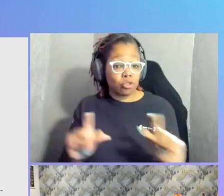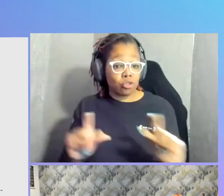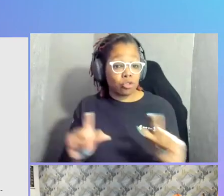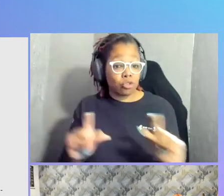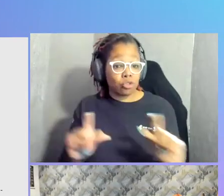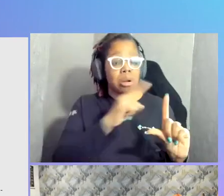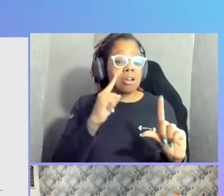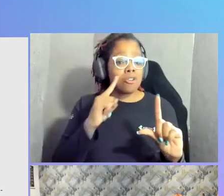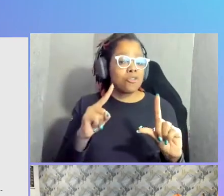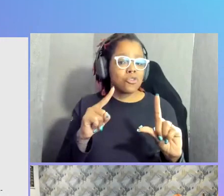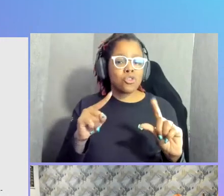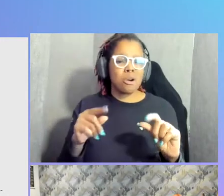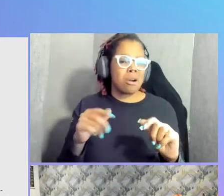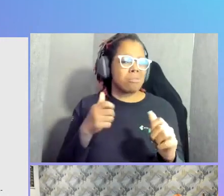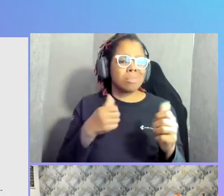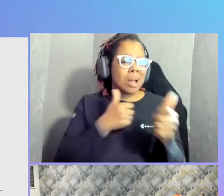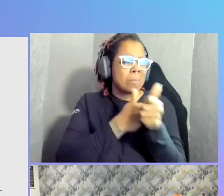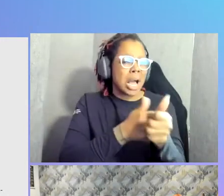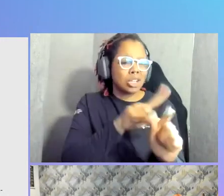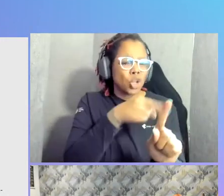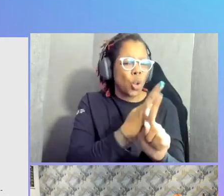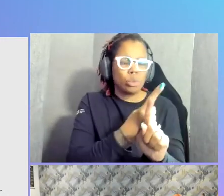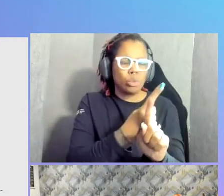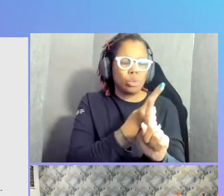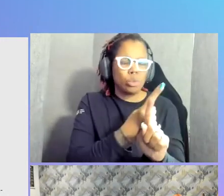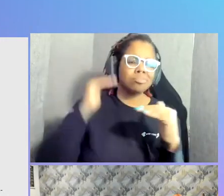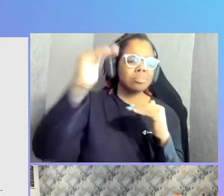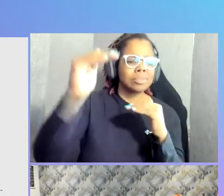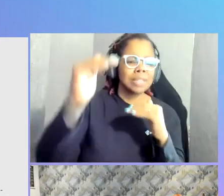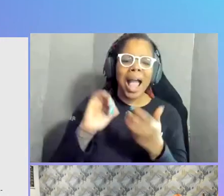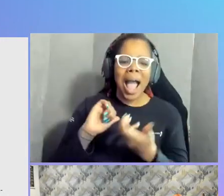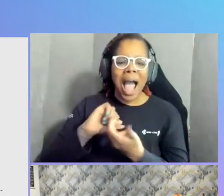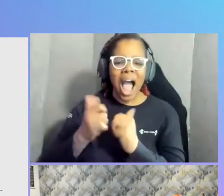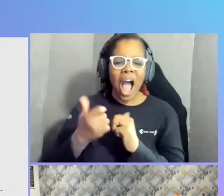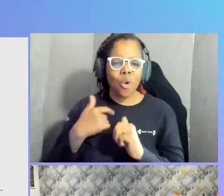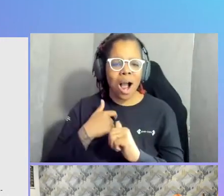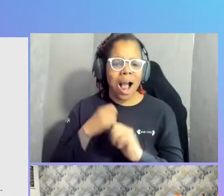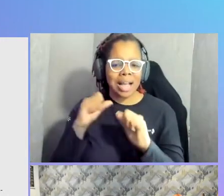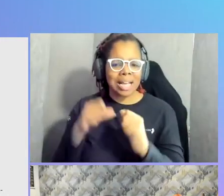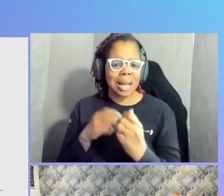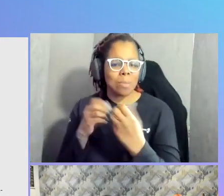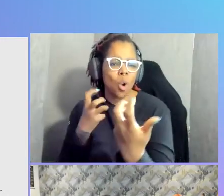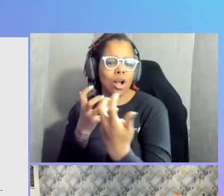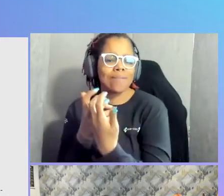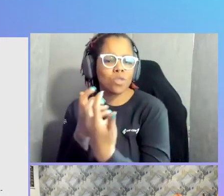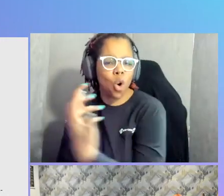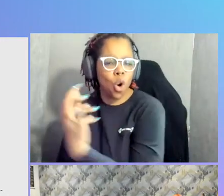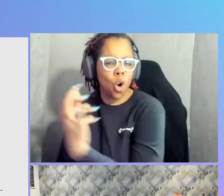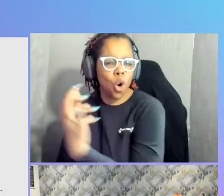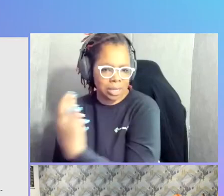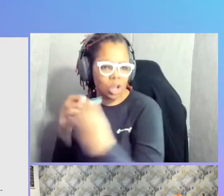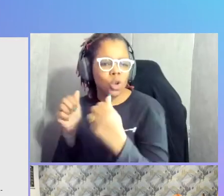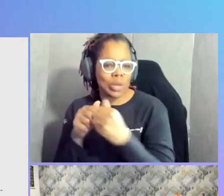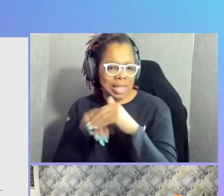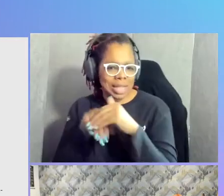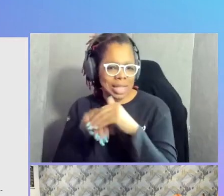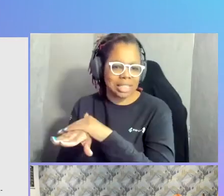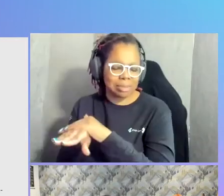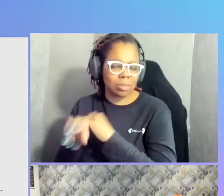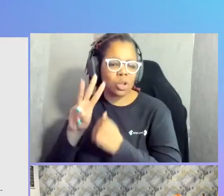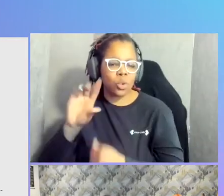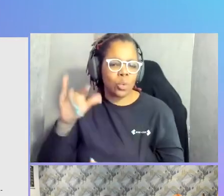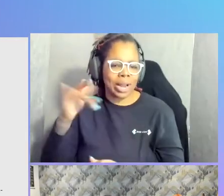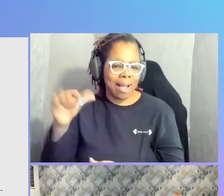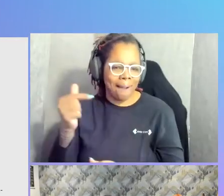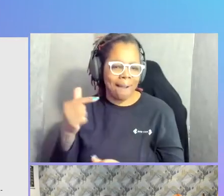go beyond compliance and to think, how can I be more conformant with accessibility WCAG guidelines? How